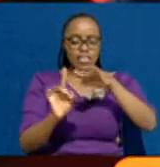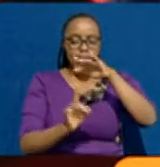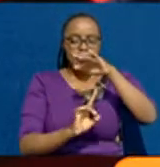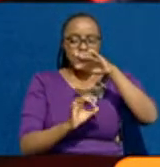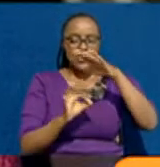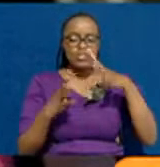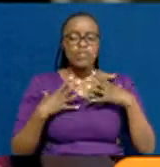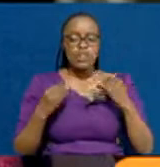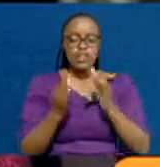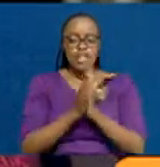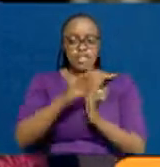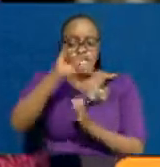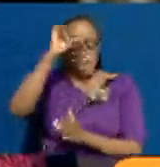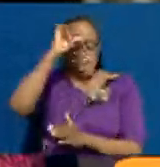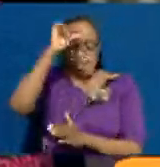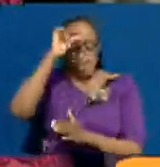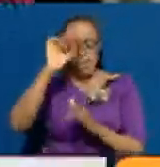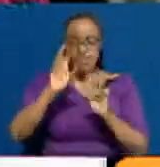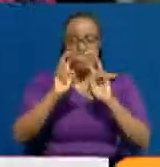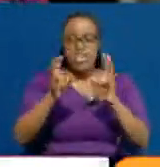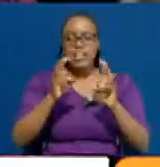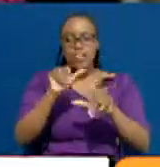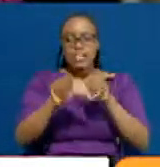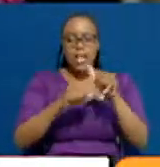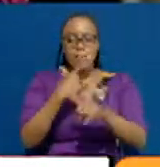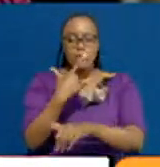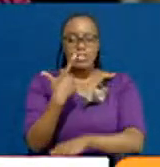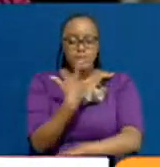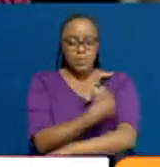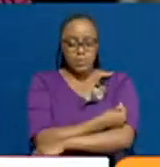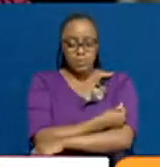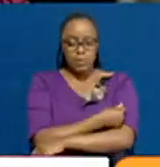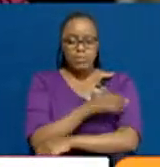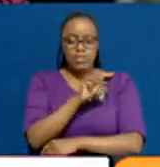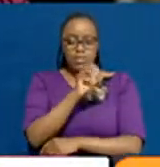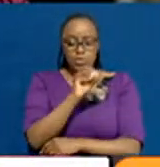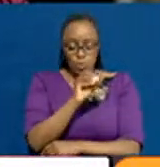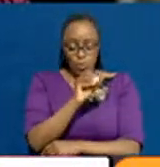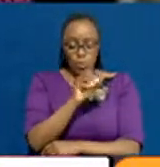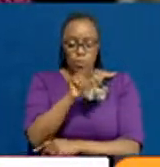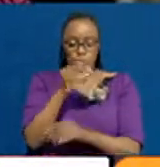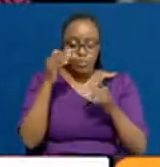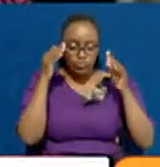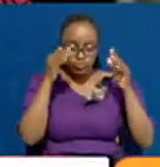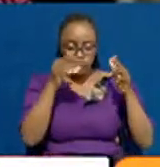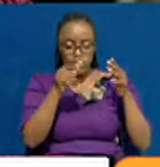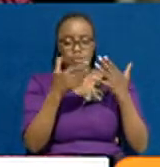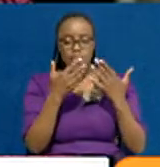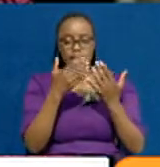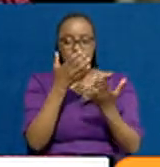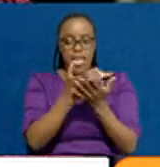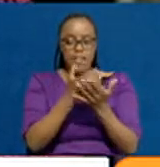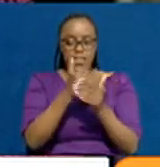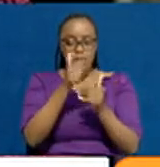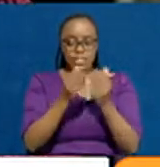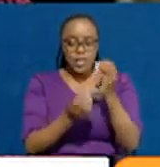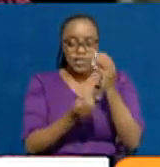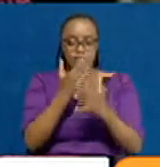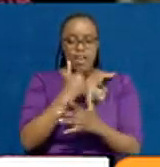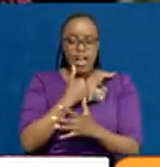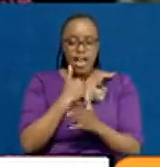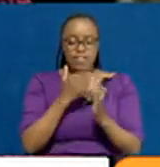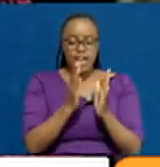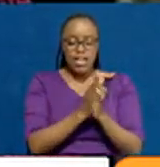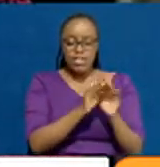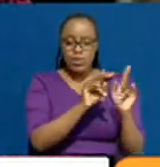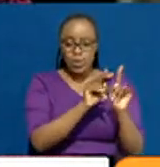Health and the government of Kenya on all matters vaccines. So we look at evidence that has been generated. We look at